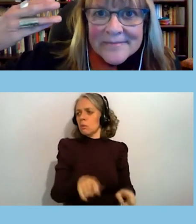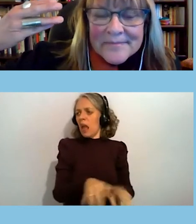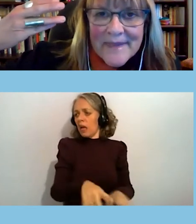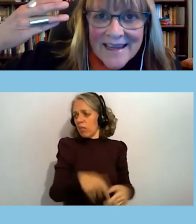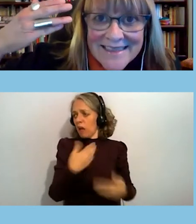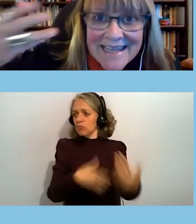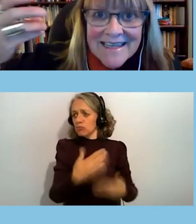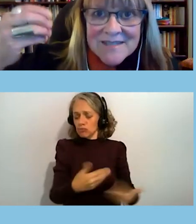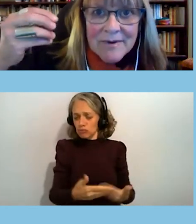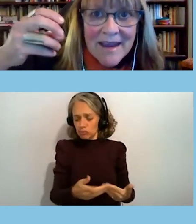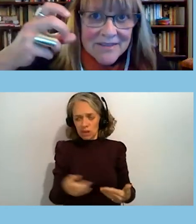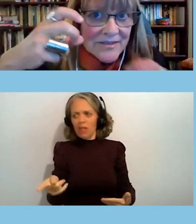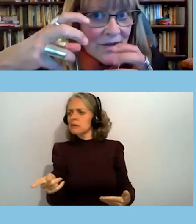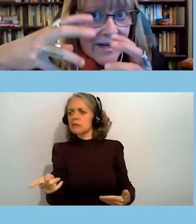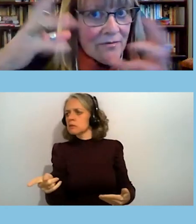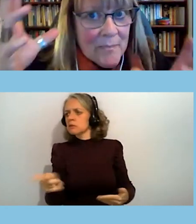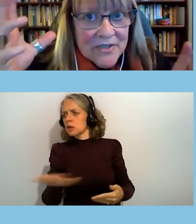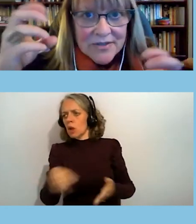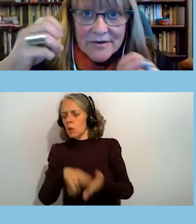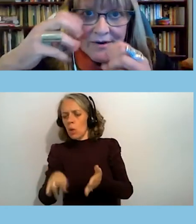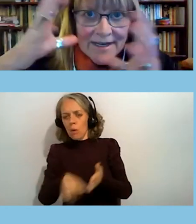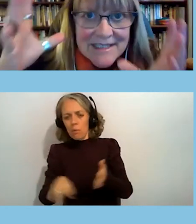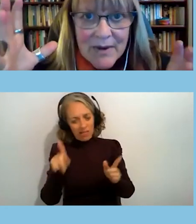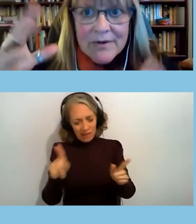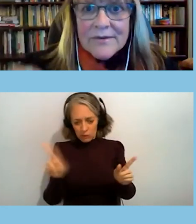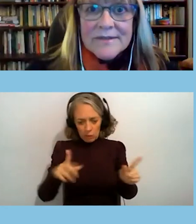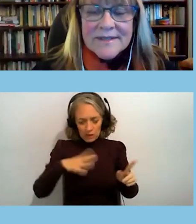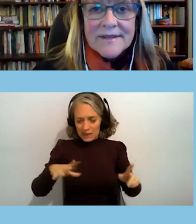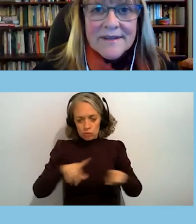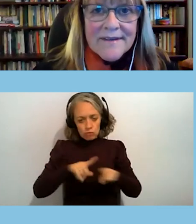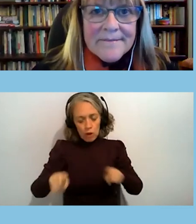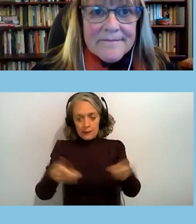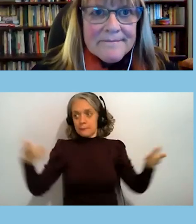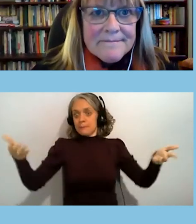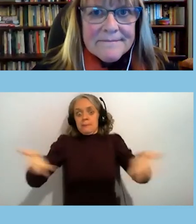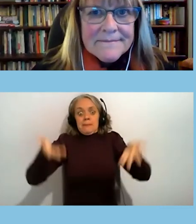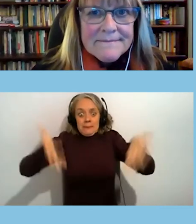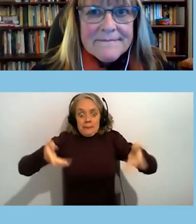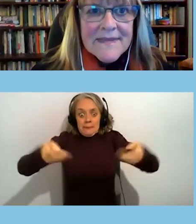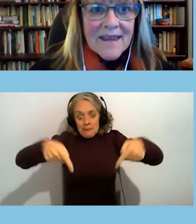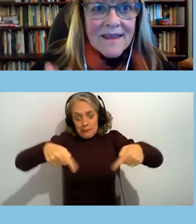And I think that's what we have to try and rupture or expose.